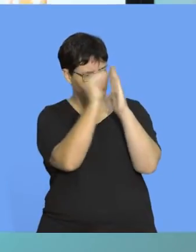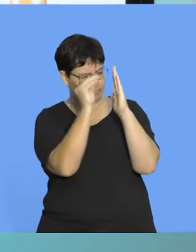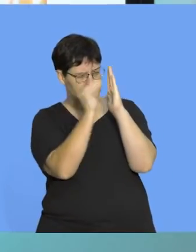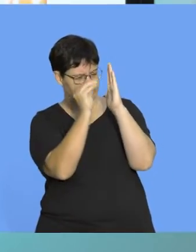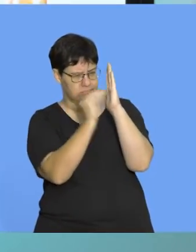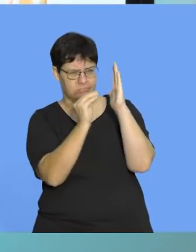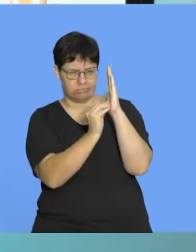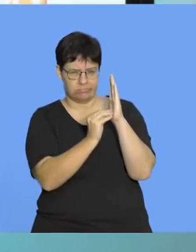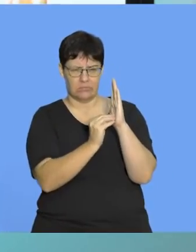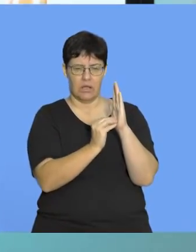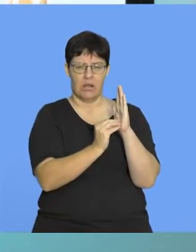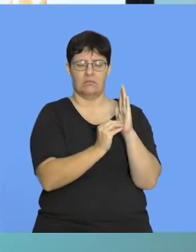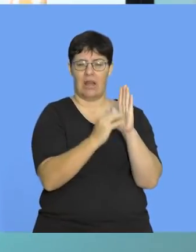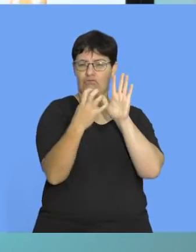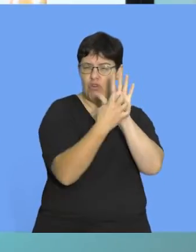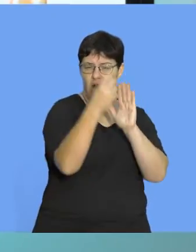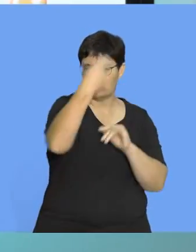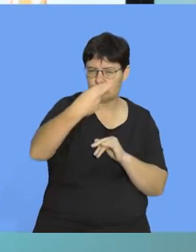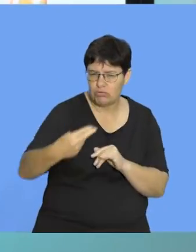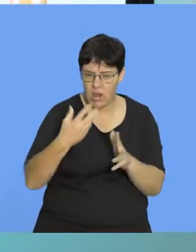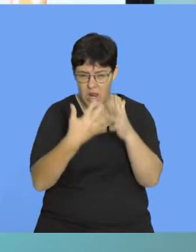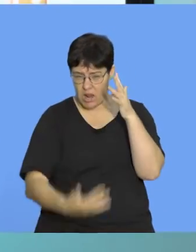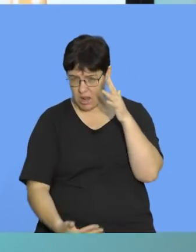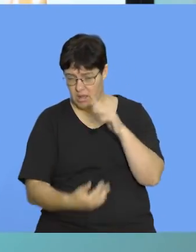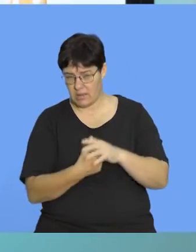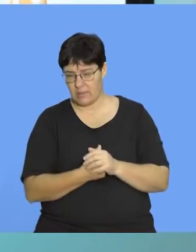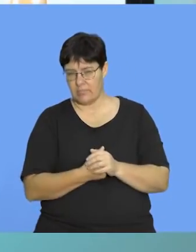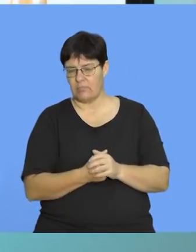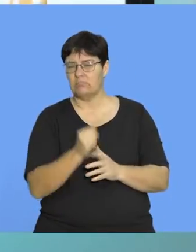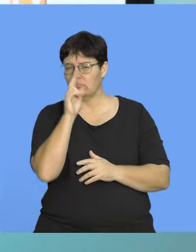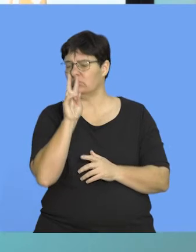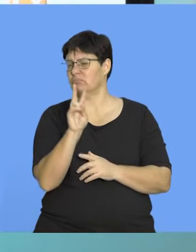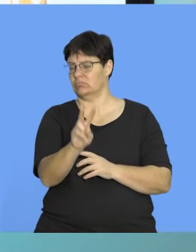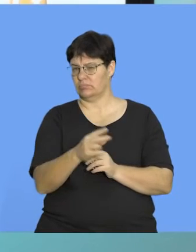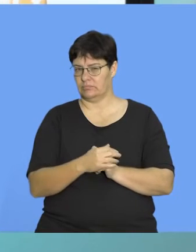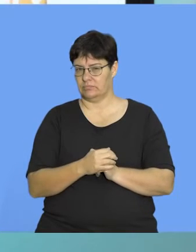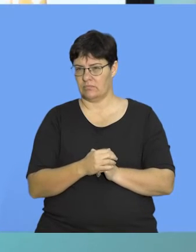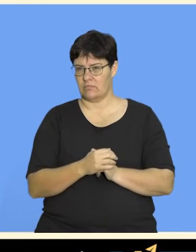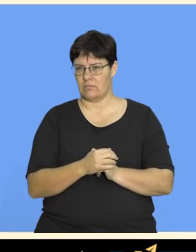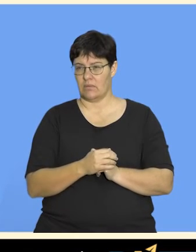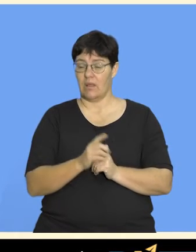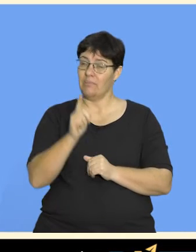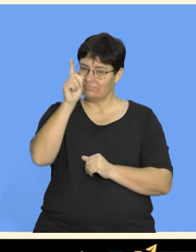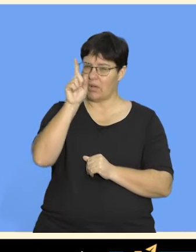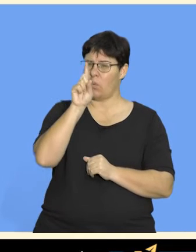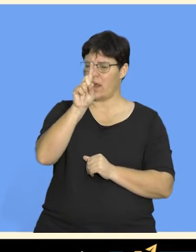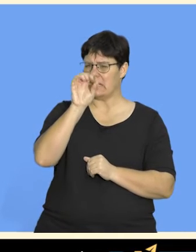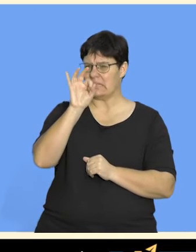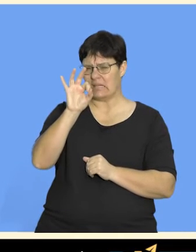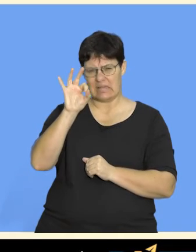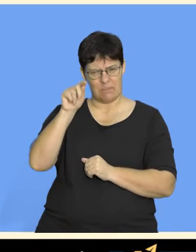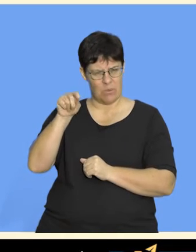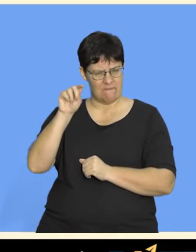of data and drawing graphs and all sorts of things. But if we think about it again, we've seen that value before,